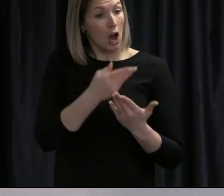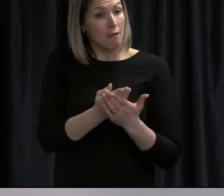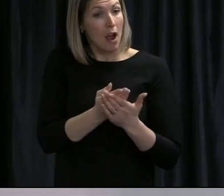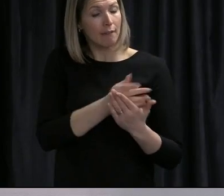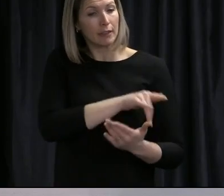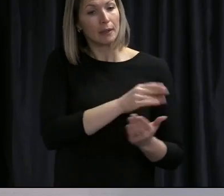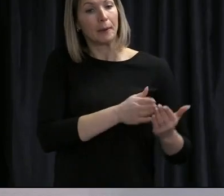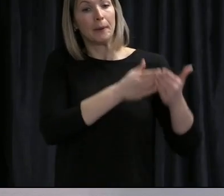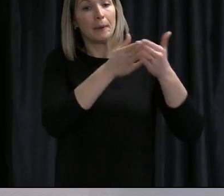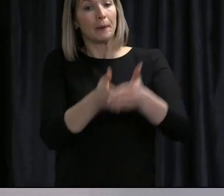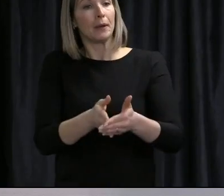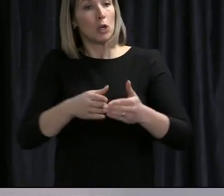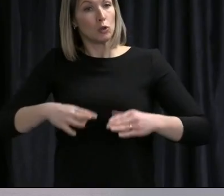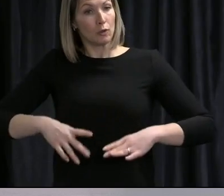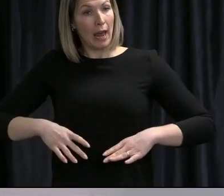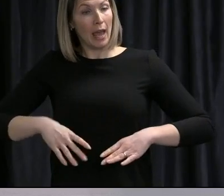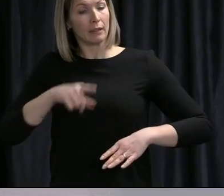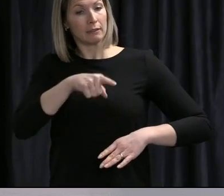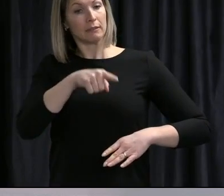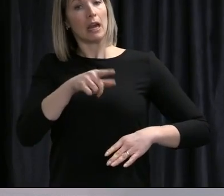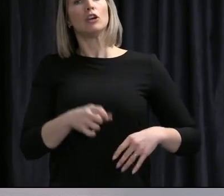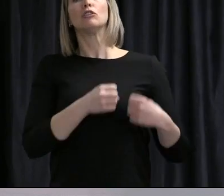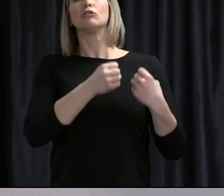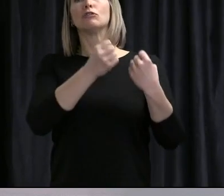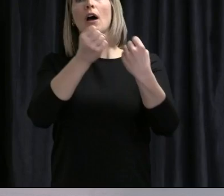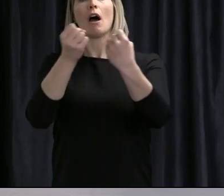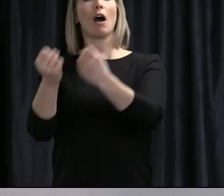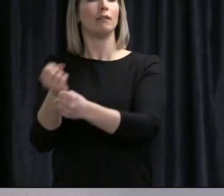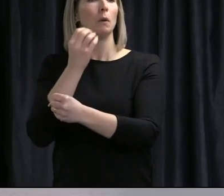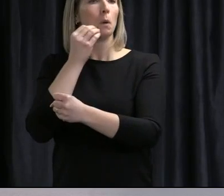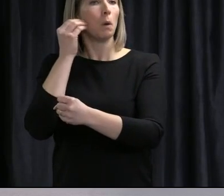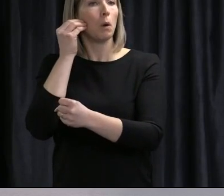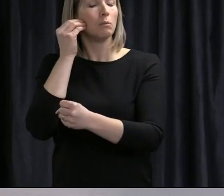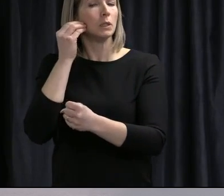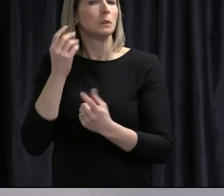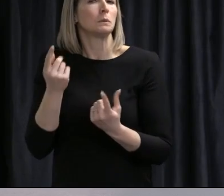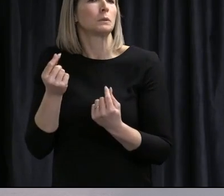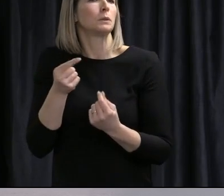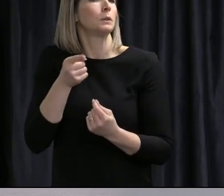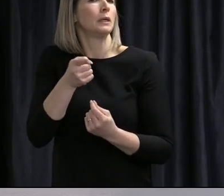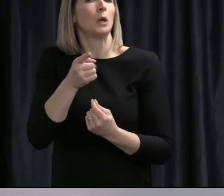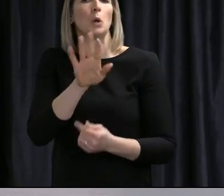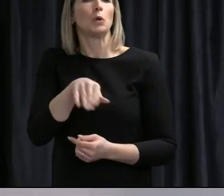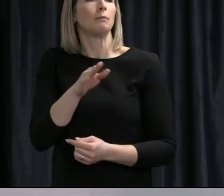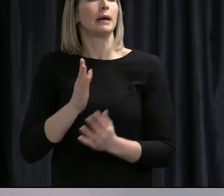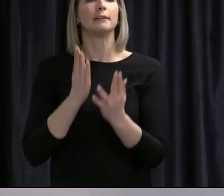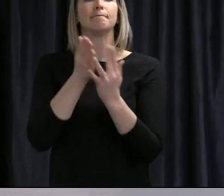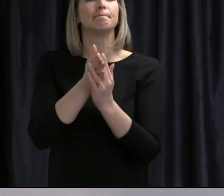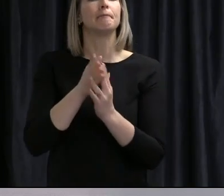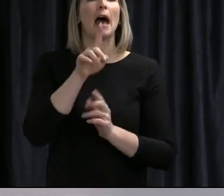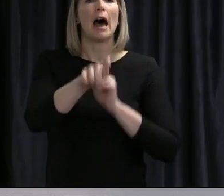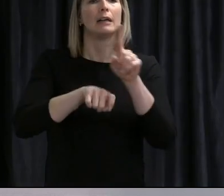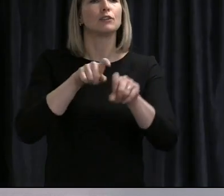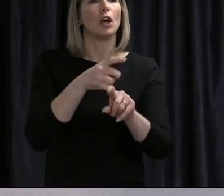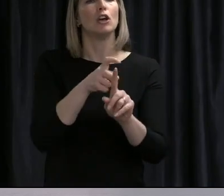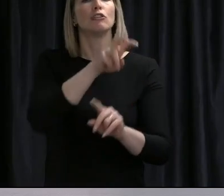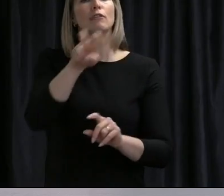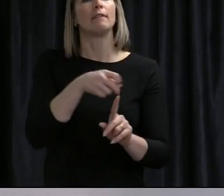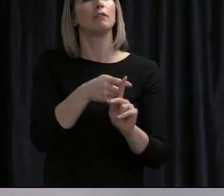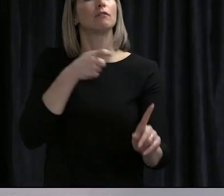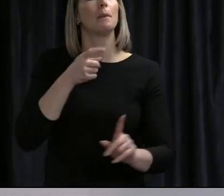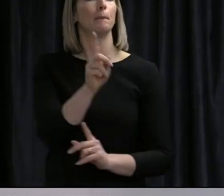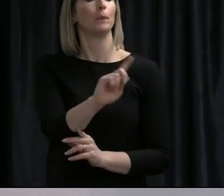federal government, from my reading of the situation, are about to make an announcement about international air travel, for